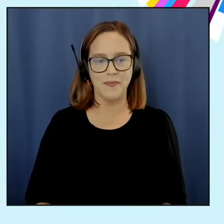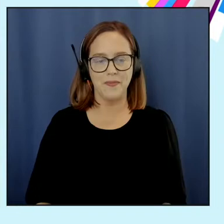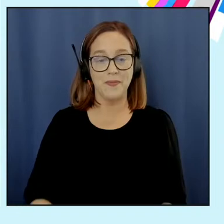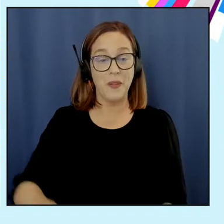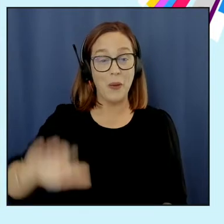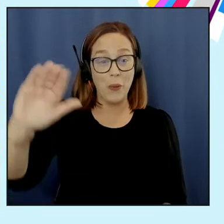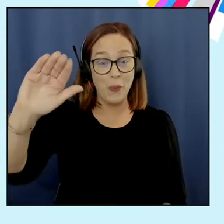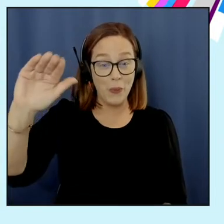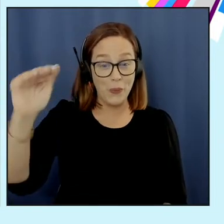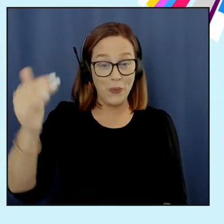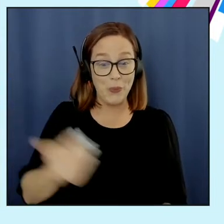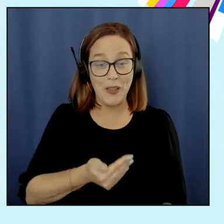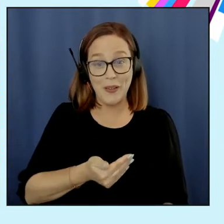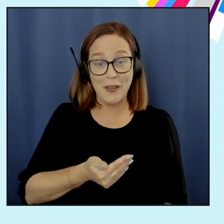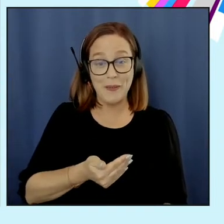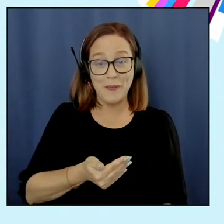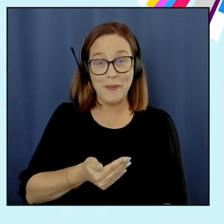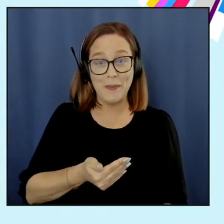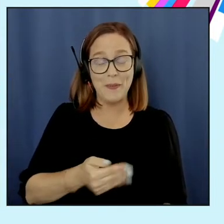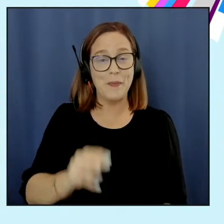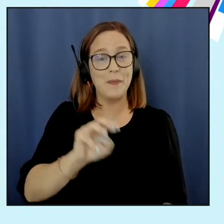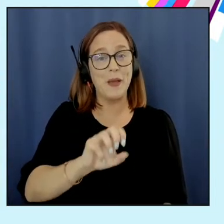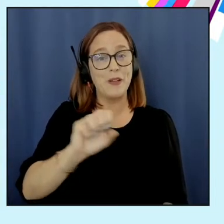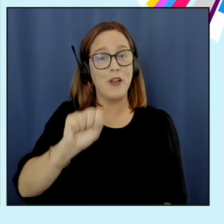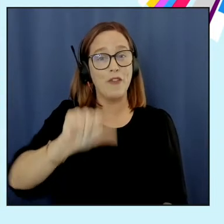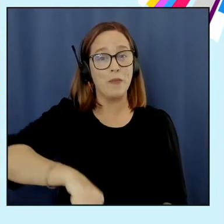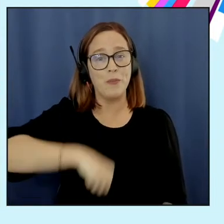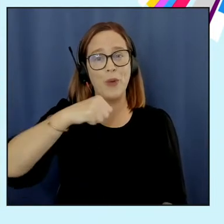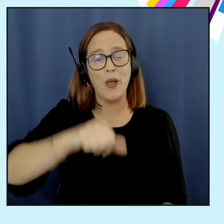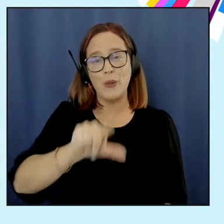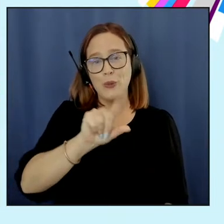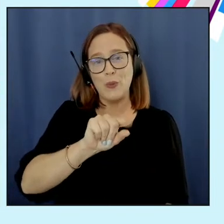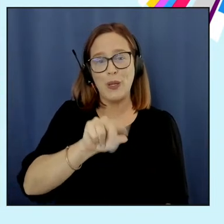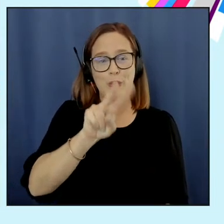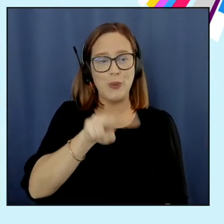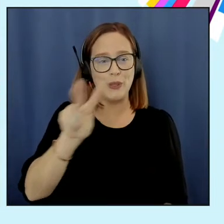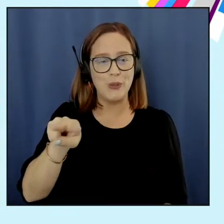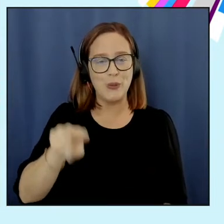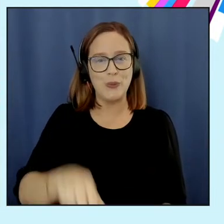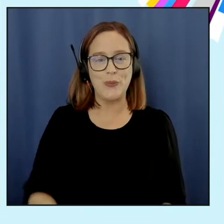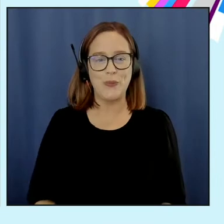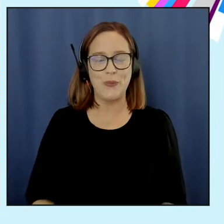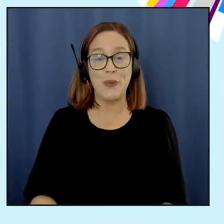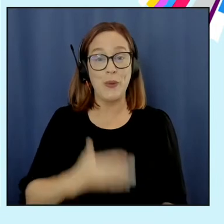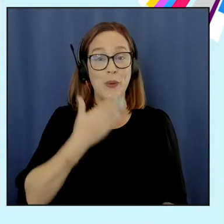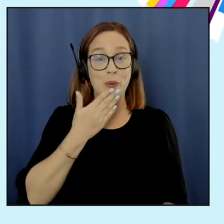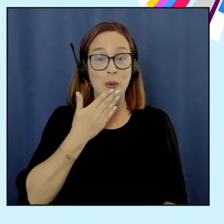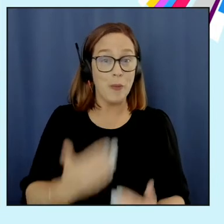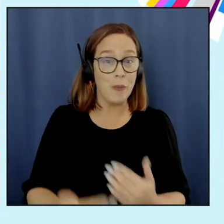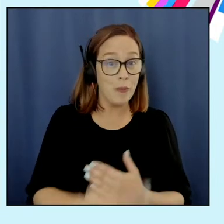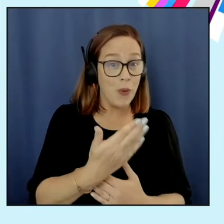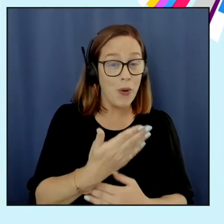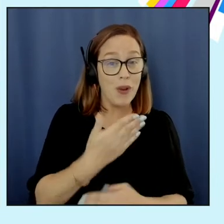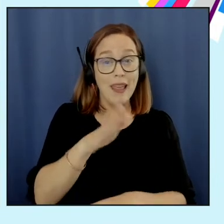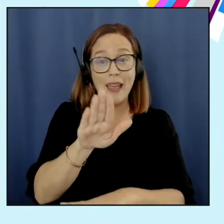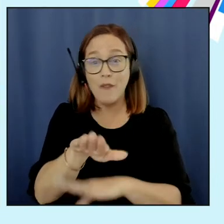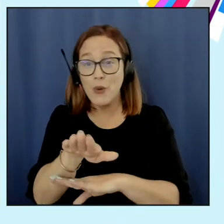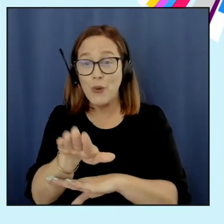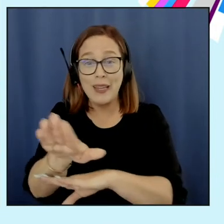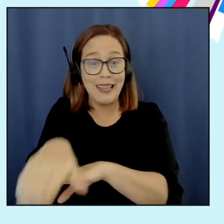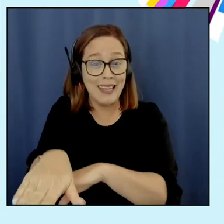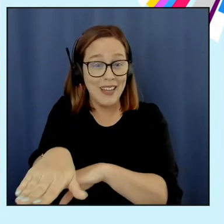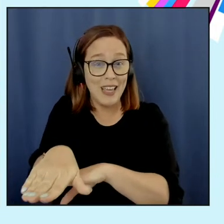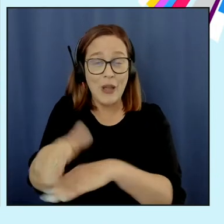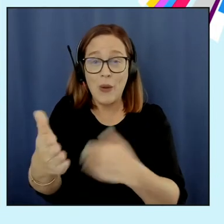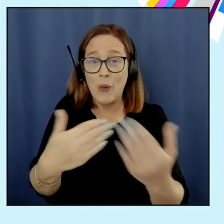Welcome to Microsoft Pride 2022. Good morning, good afternoon, good evening, wherever